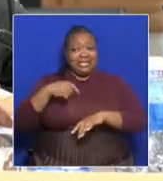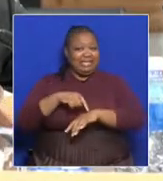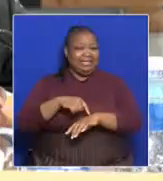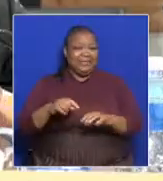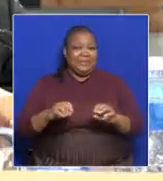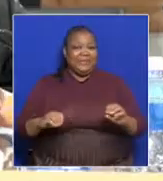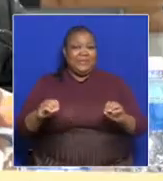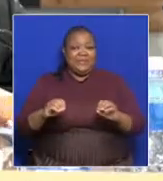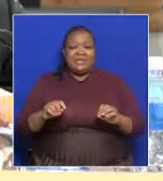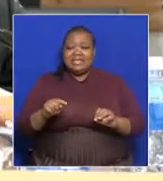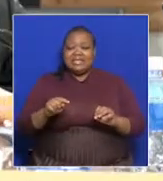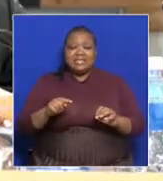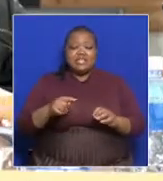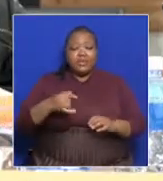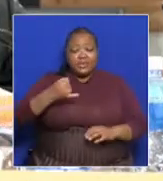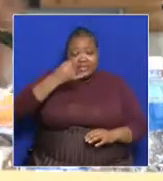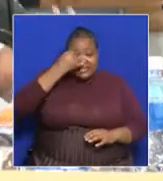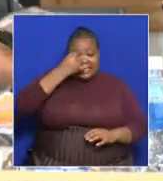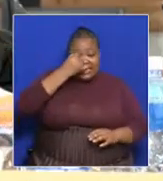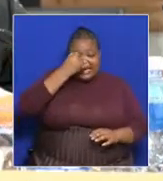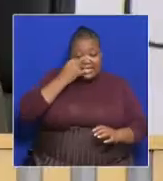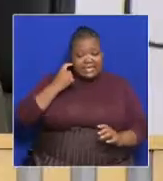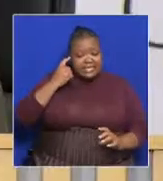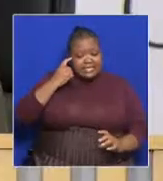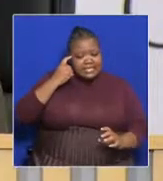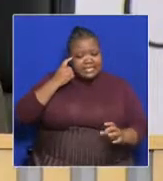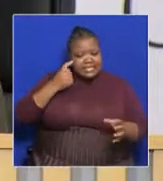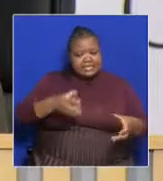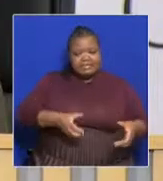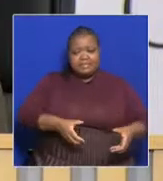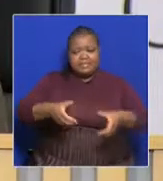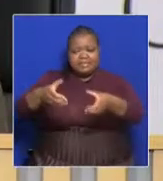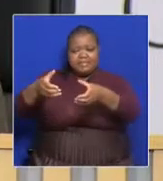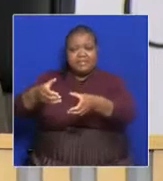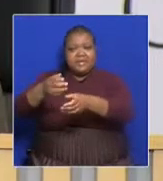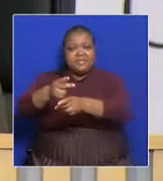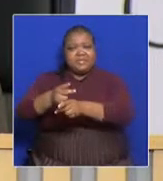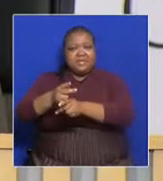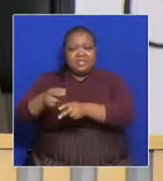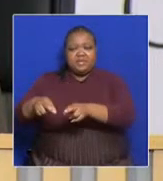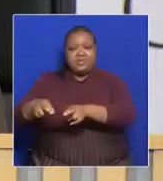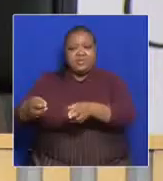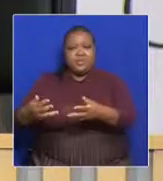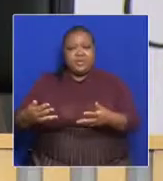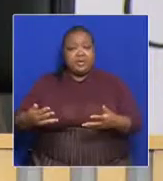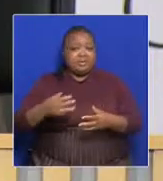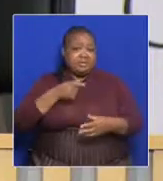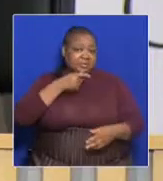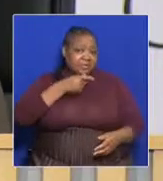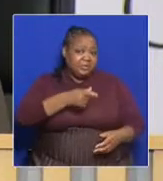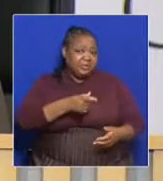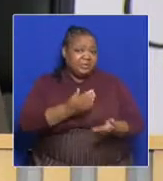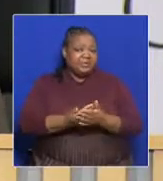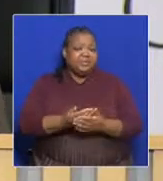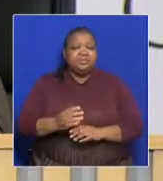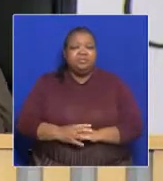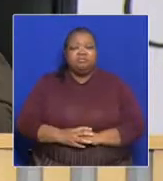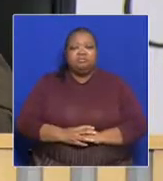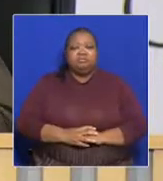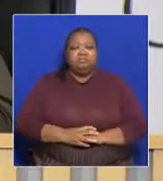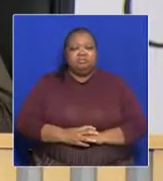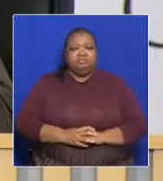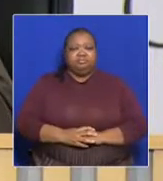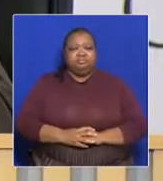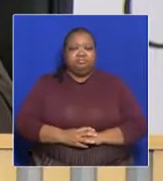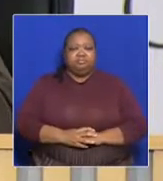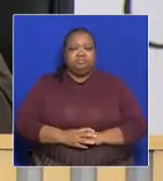cocaine, suspected cocaine, be stored. Ms. Silo, you may comment if you want to. just like I said, maybe I'm laboring